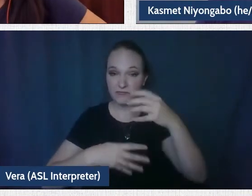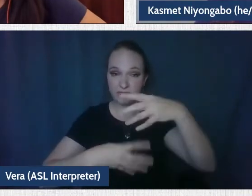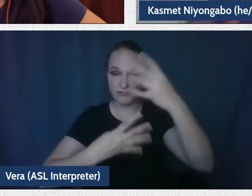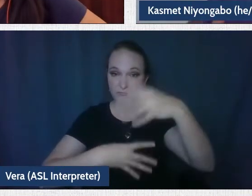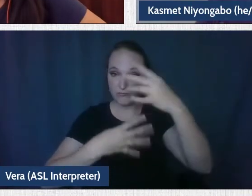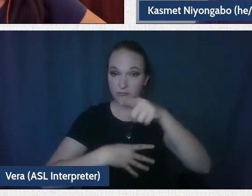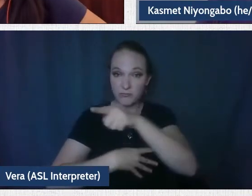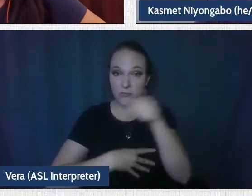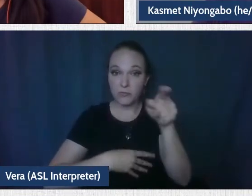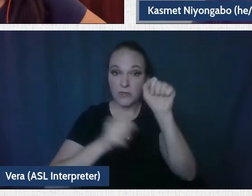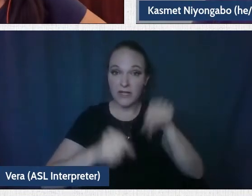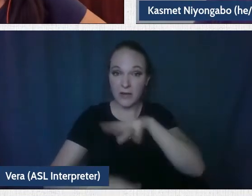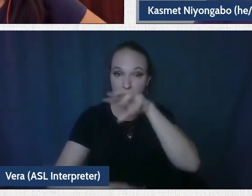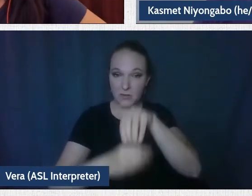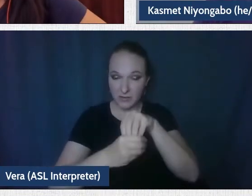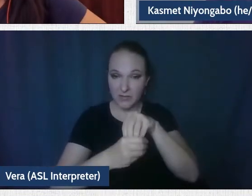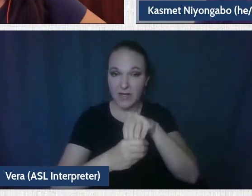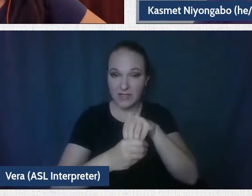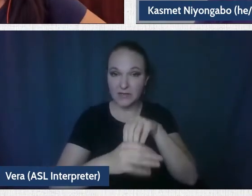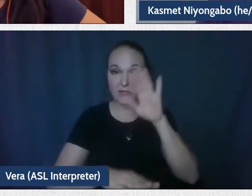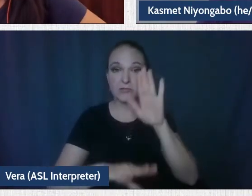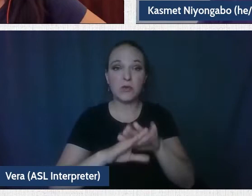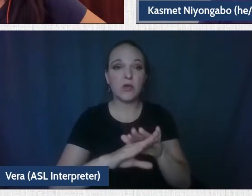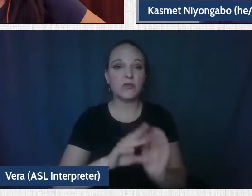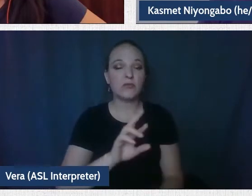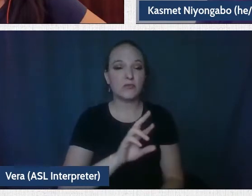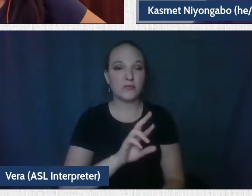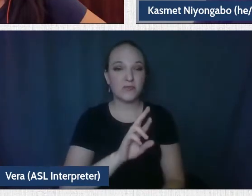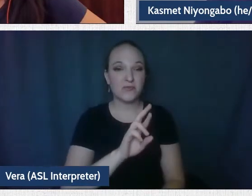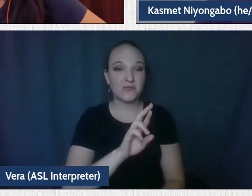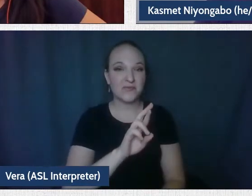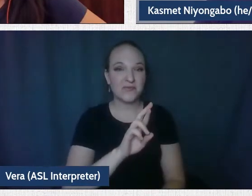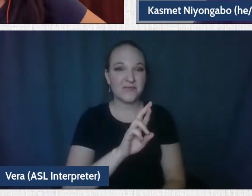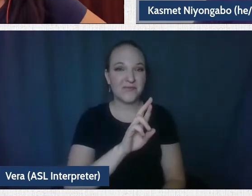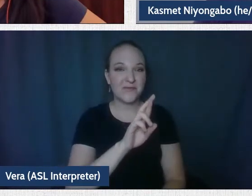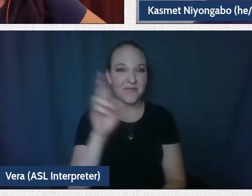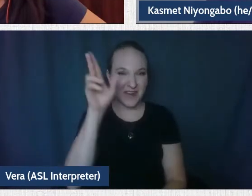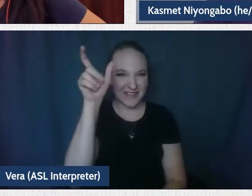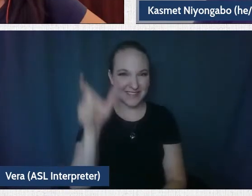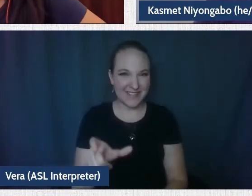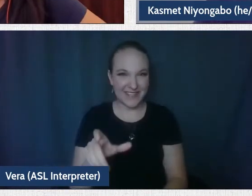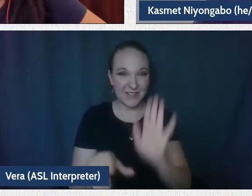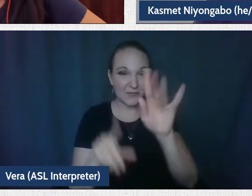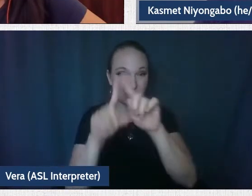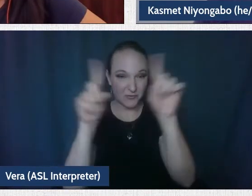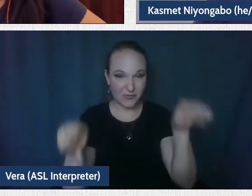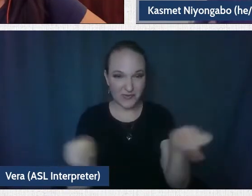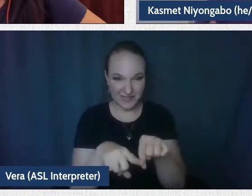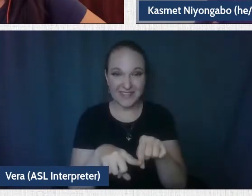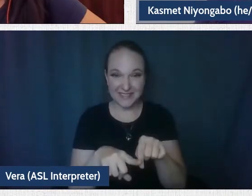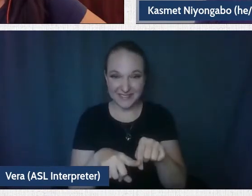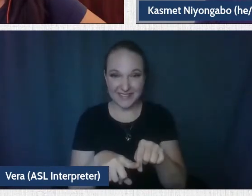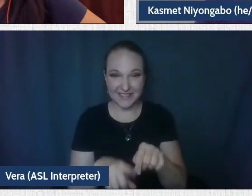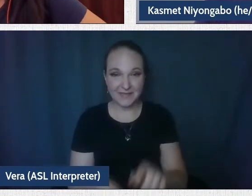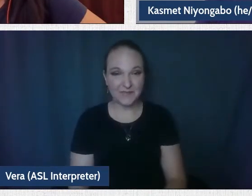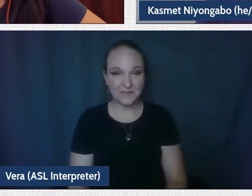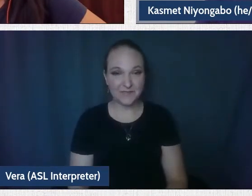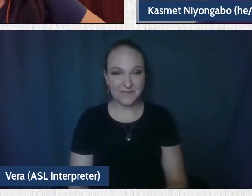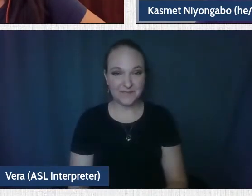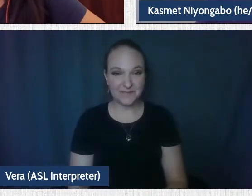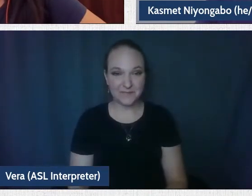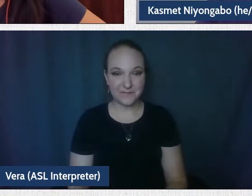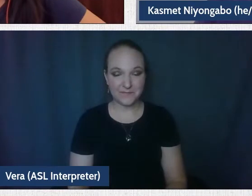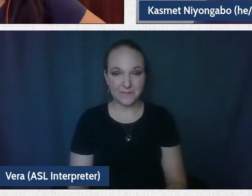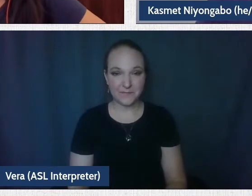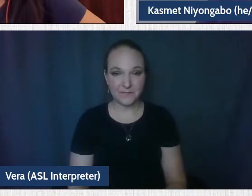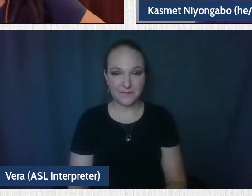can find it on the right-hand side of your screen. But before we get started, I want